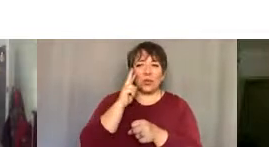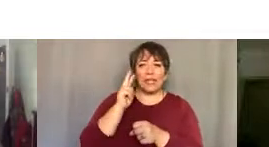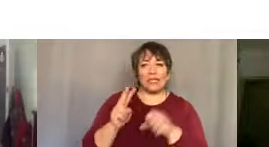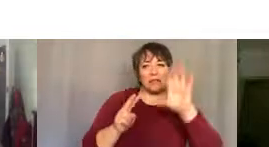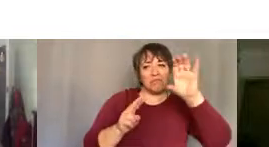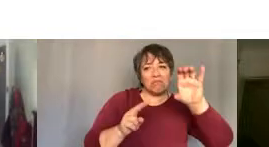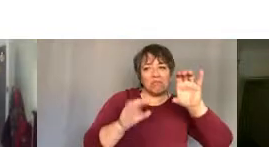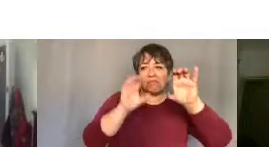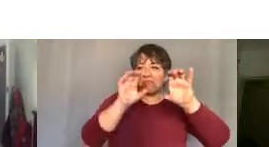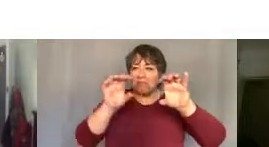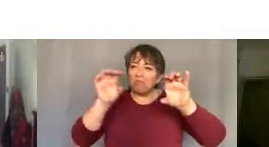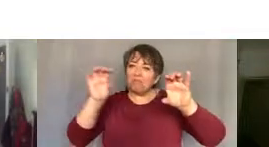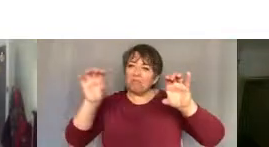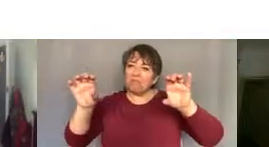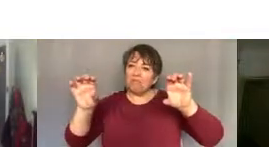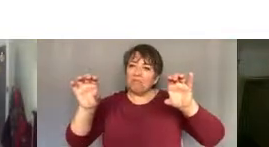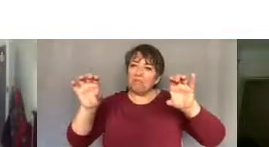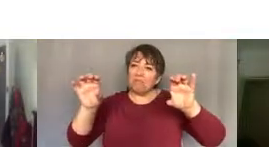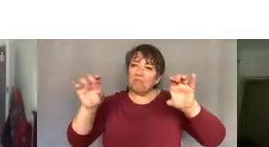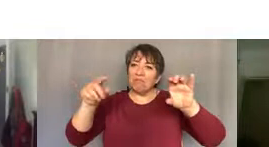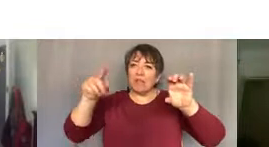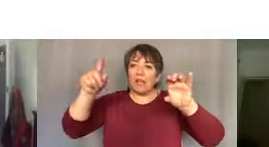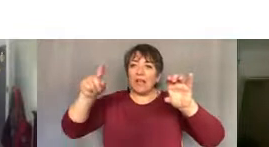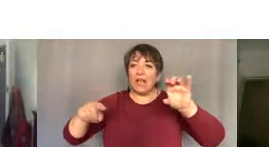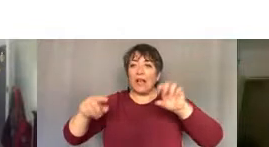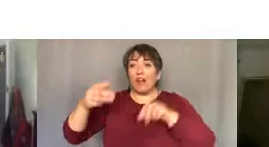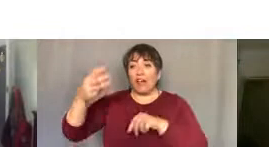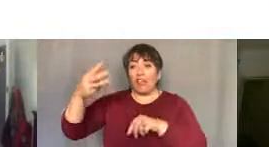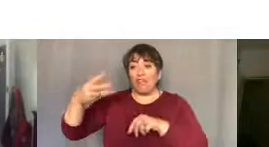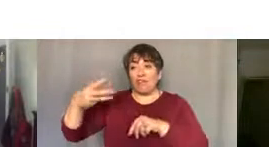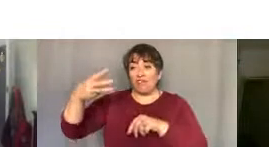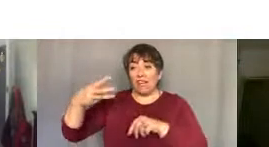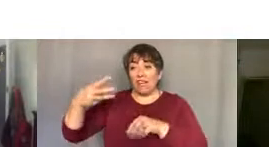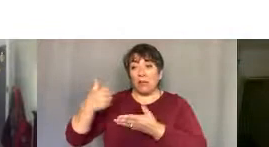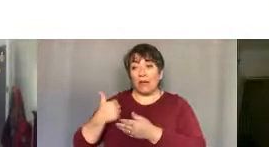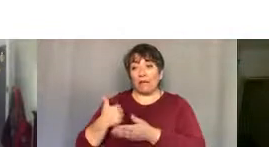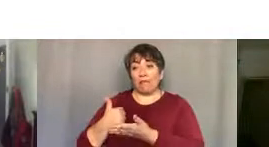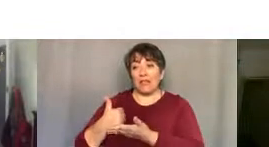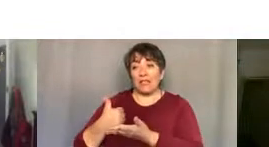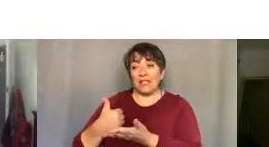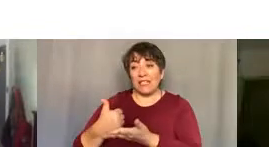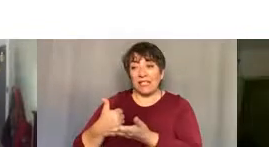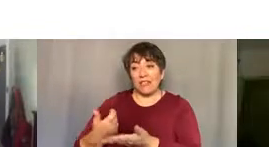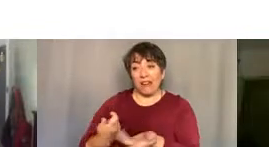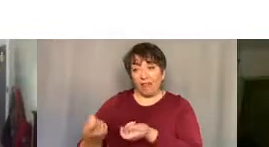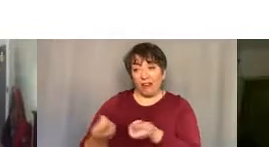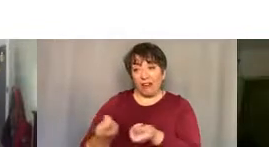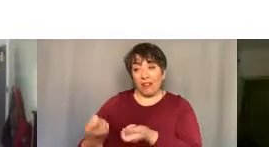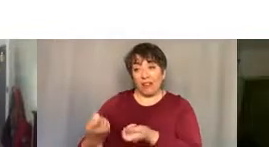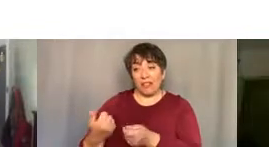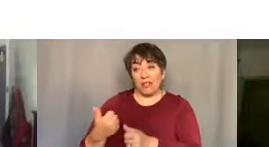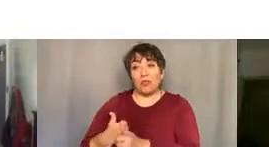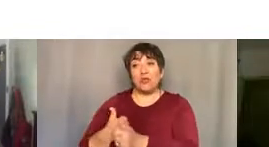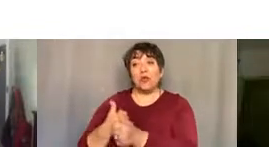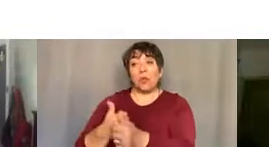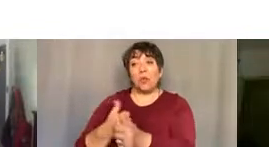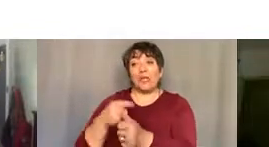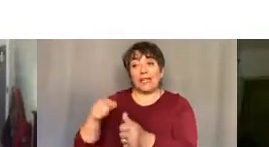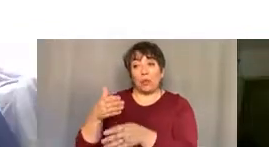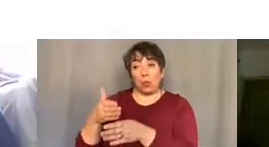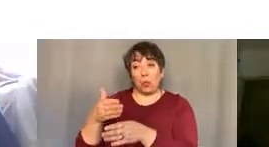policies, and then there are 3 of us who are assistant directors supporting this work. So we've got